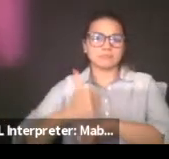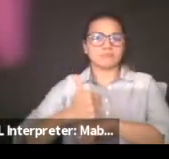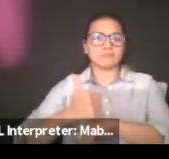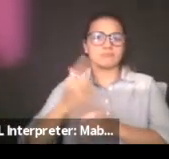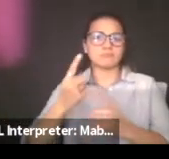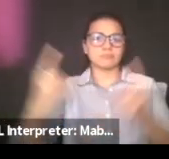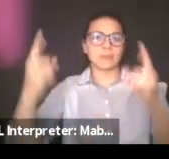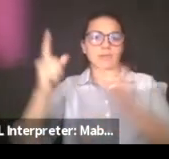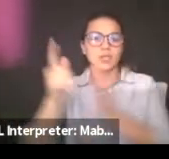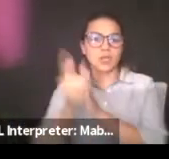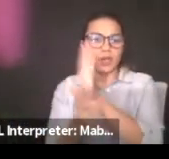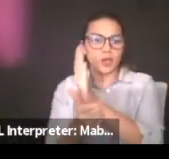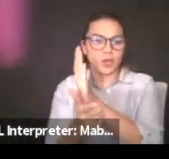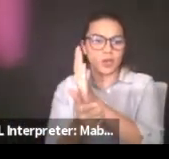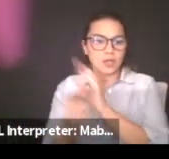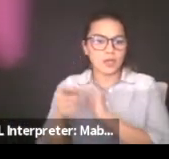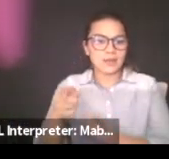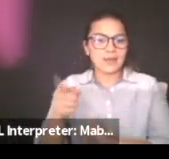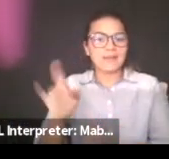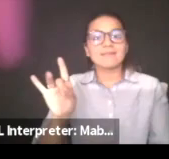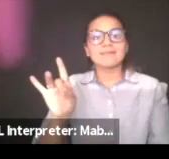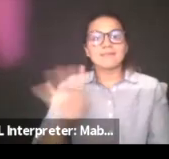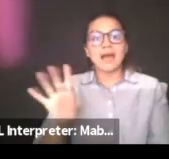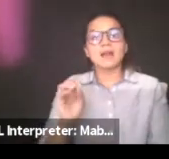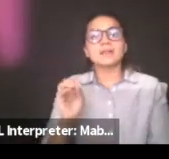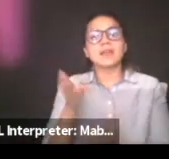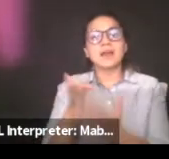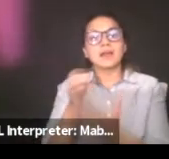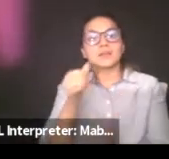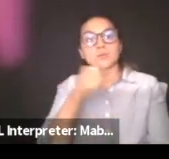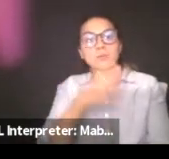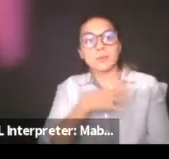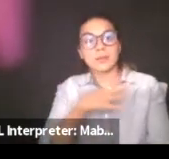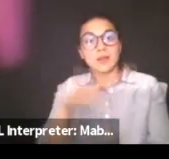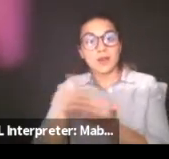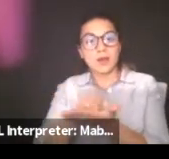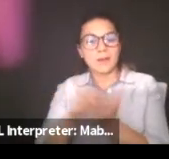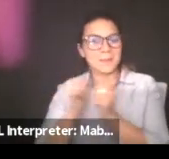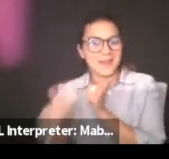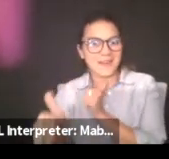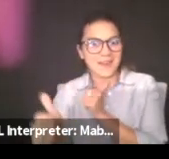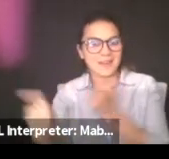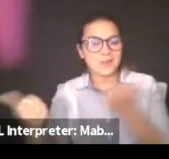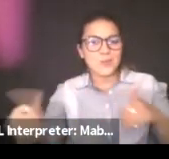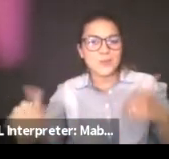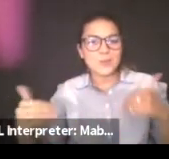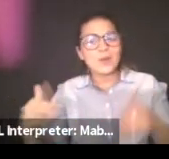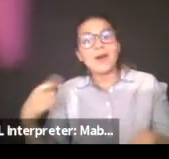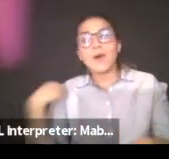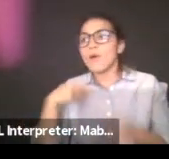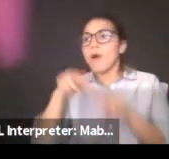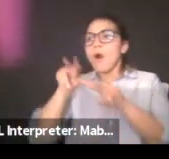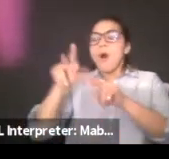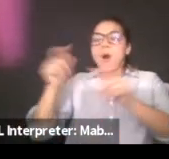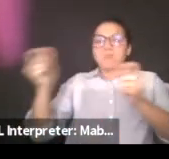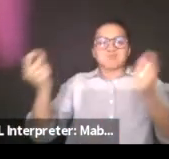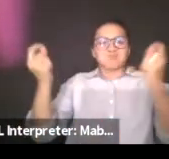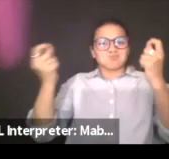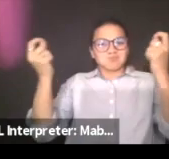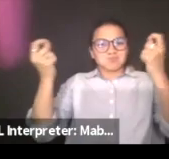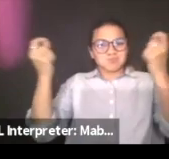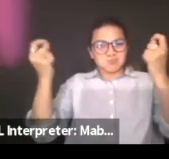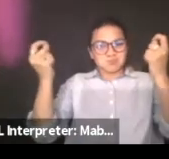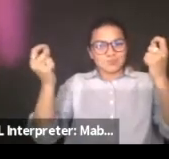Act, or VAWA, would pass. And it was considered a victory pretty overwhelmingly for the violence against women